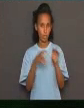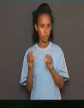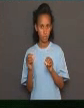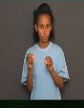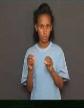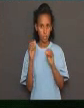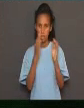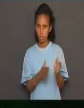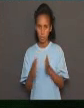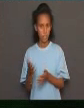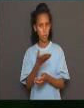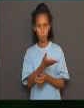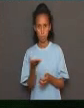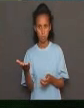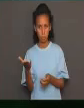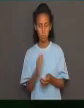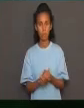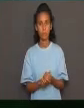Students, let's get ready.